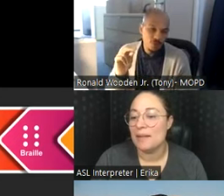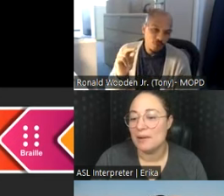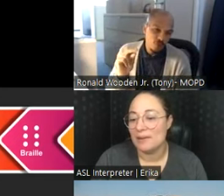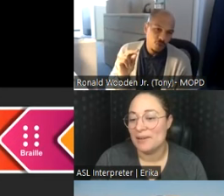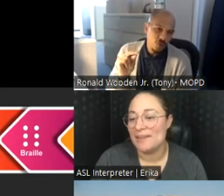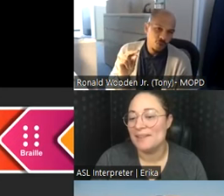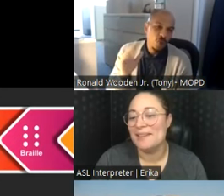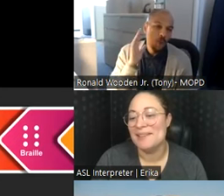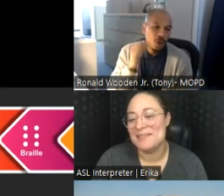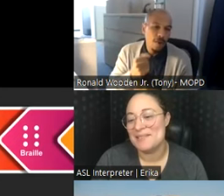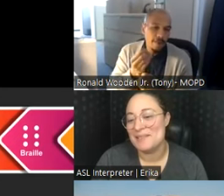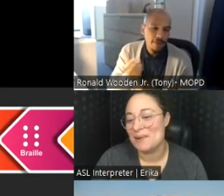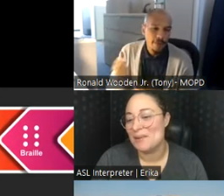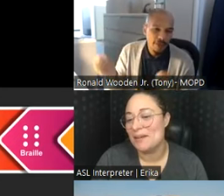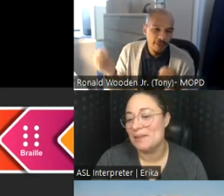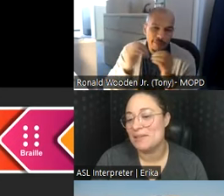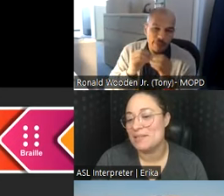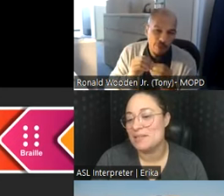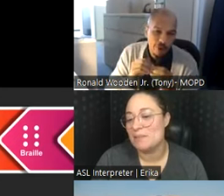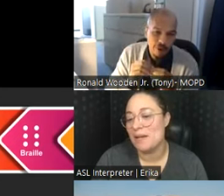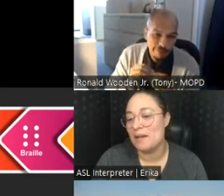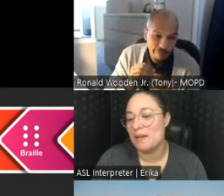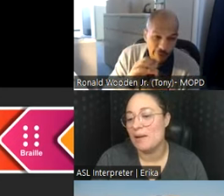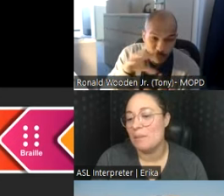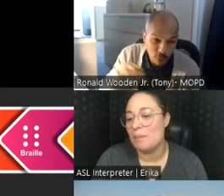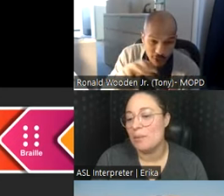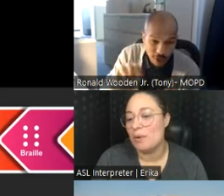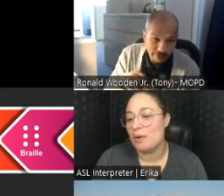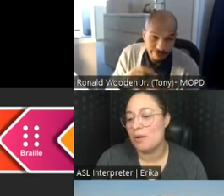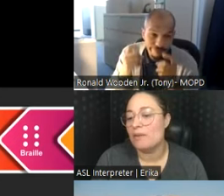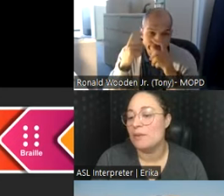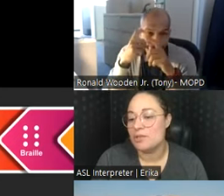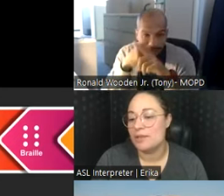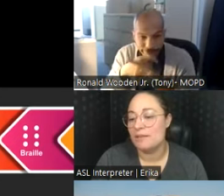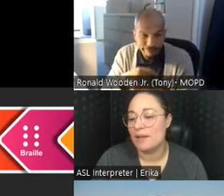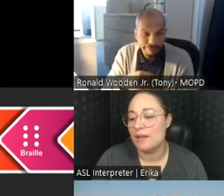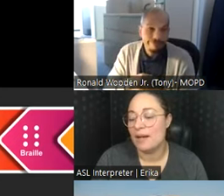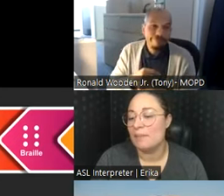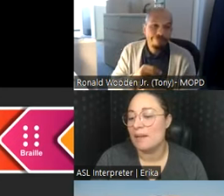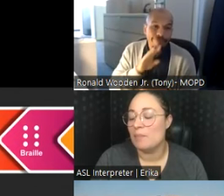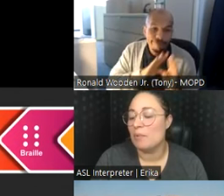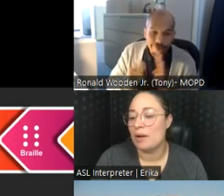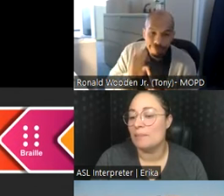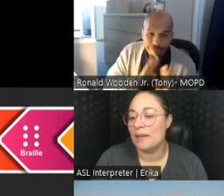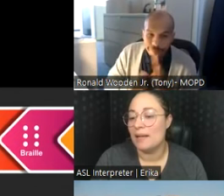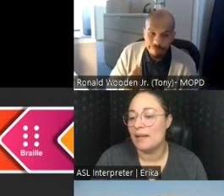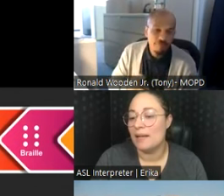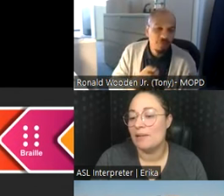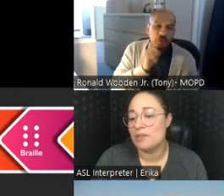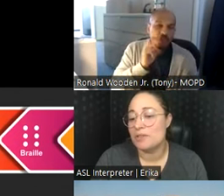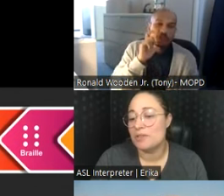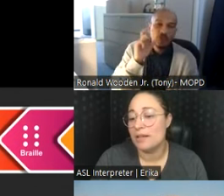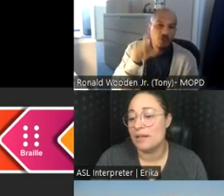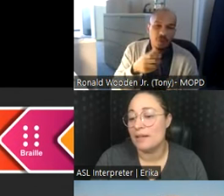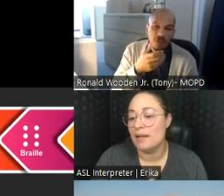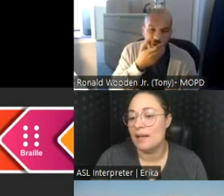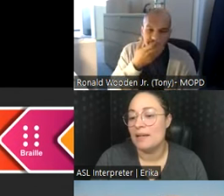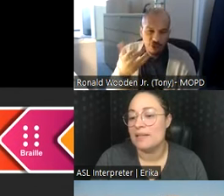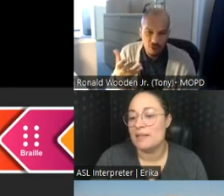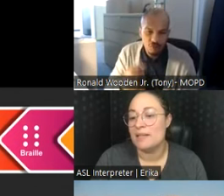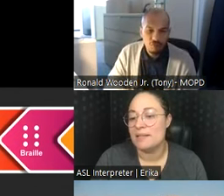me hear. So it'll just make more confusion and make it more complicated and